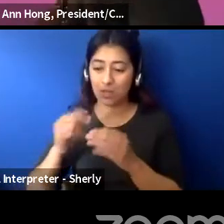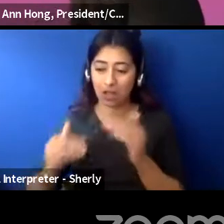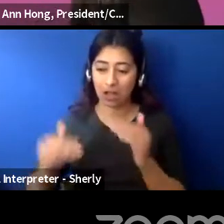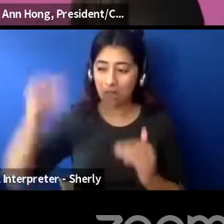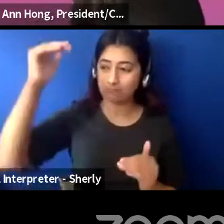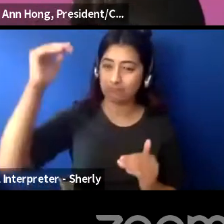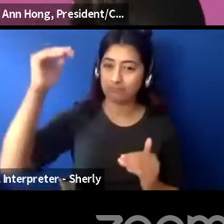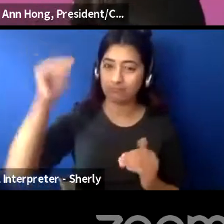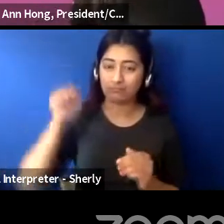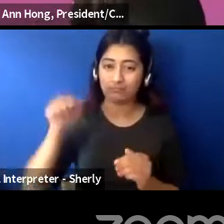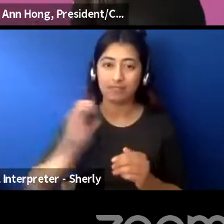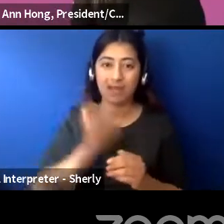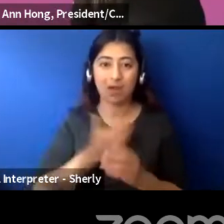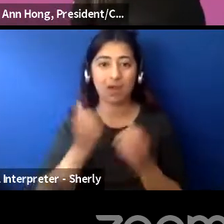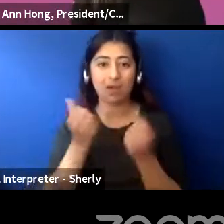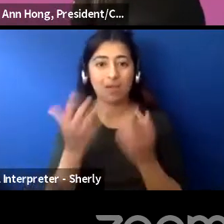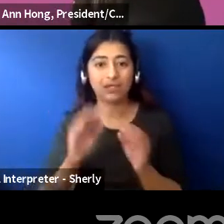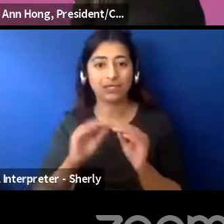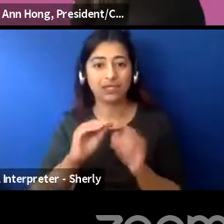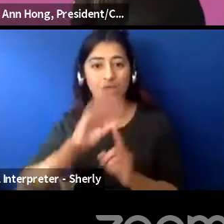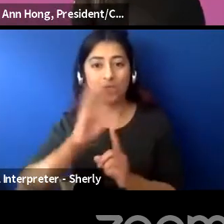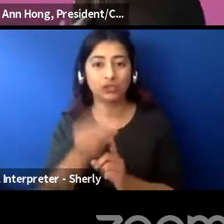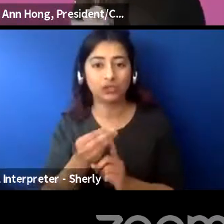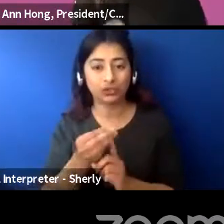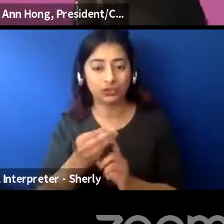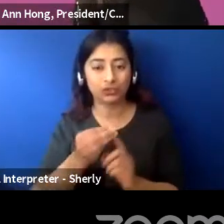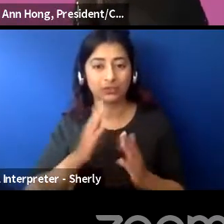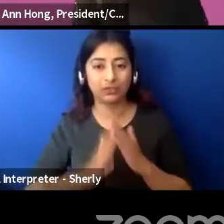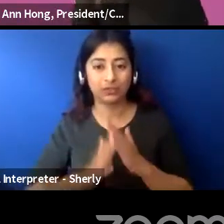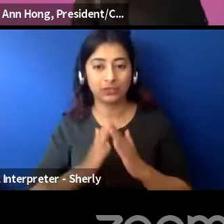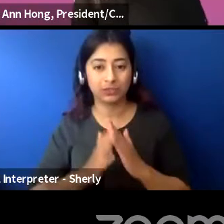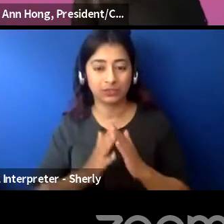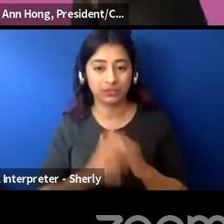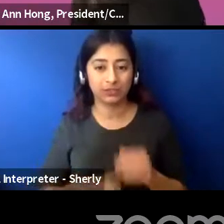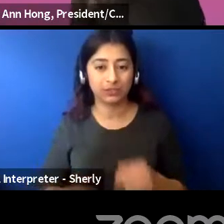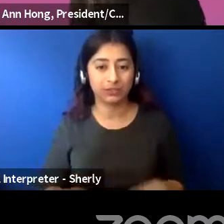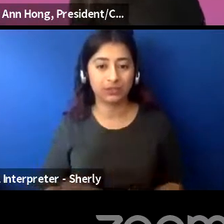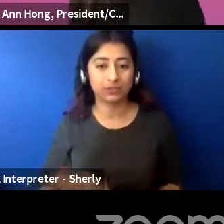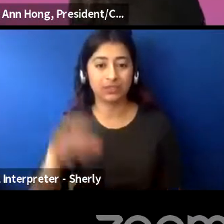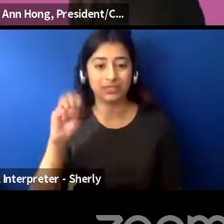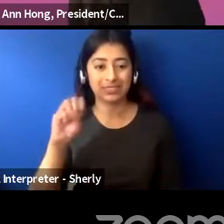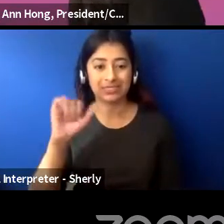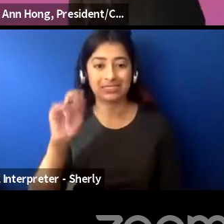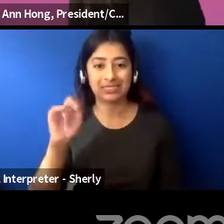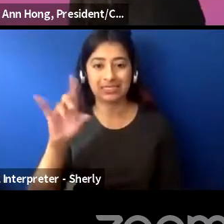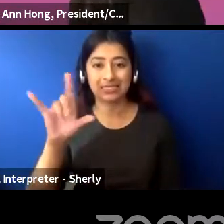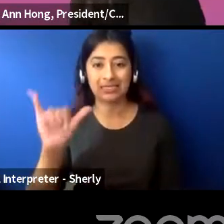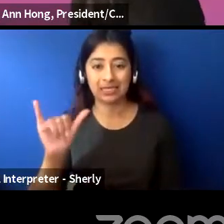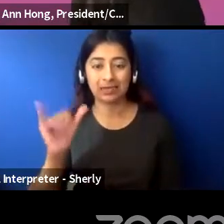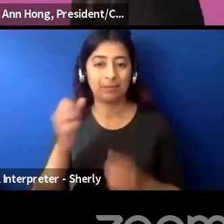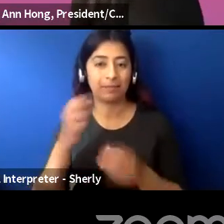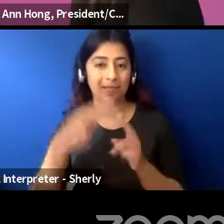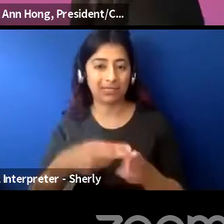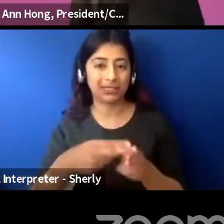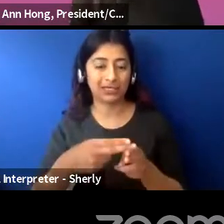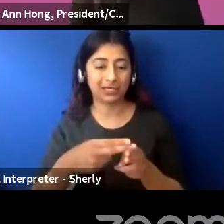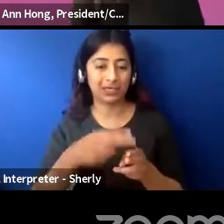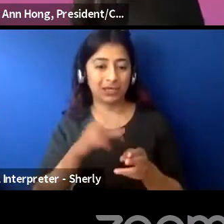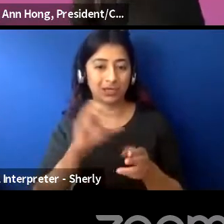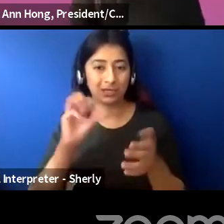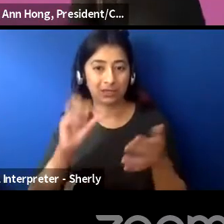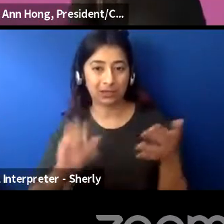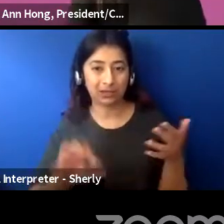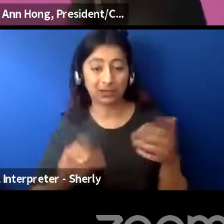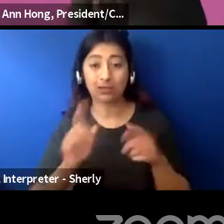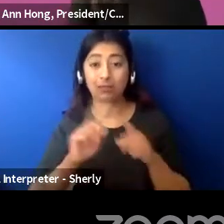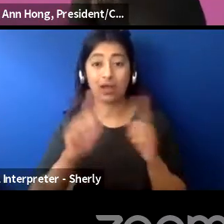our multicultural communities. And I know Cindy listed many of those, but getting sick from the